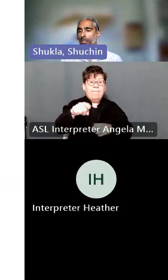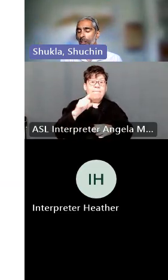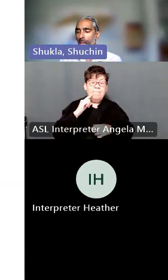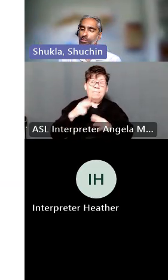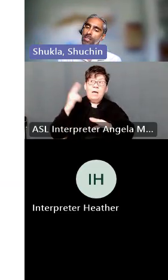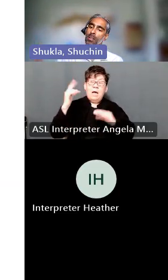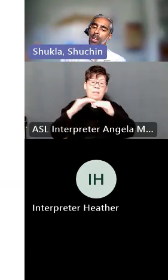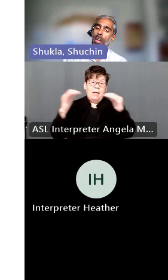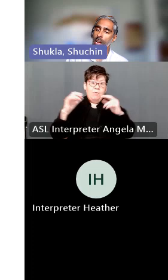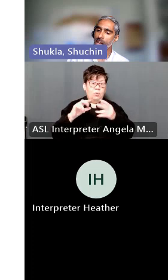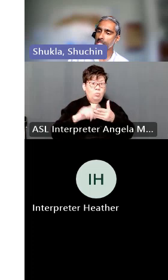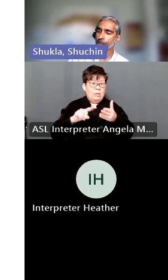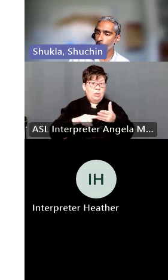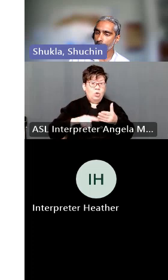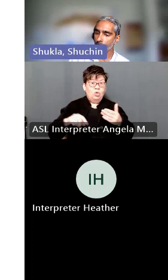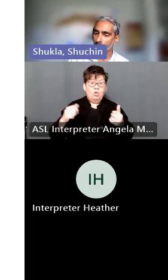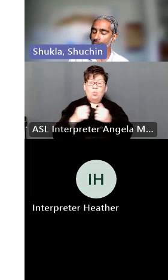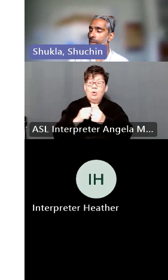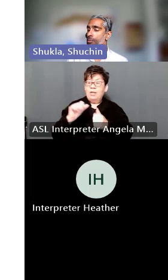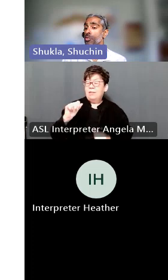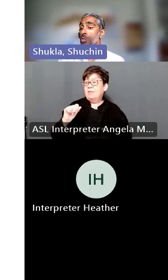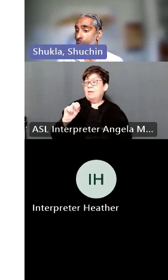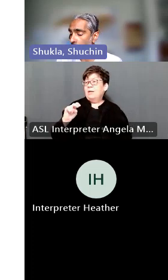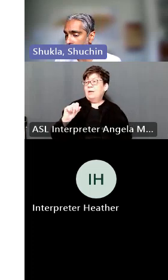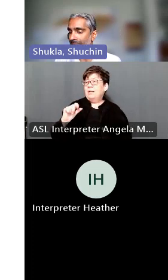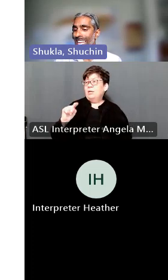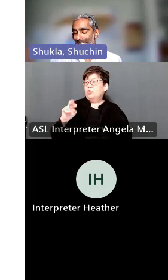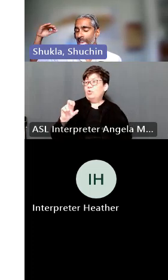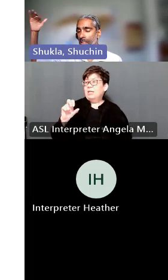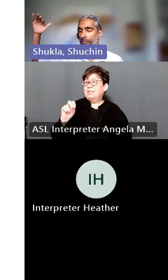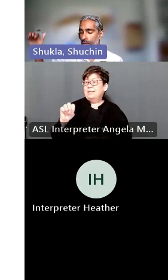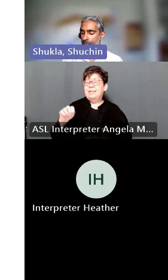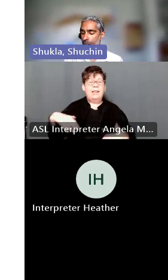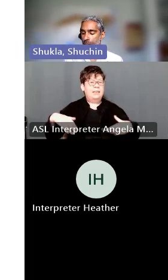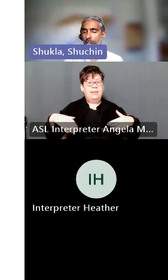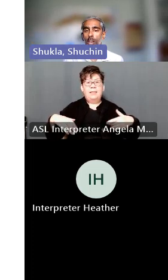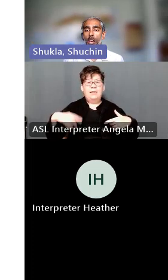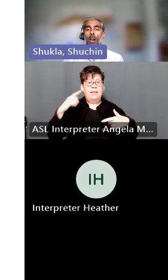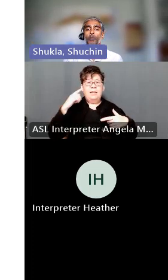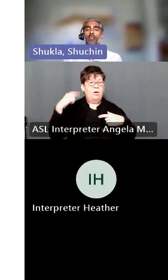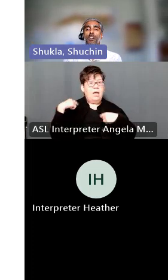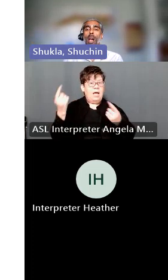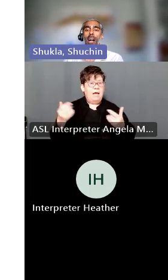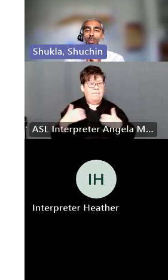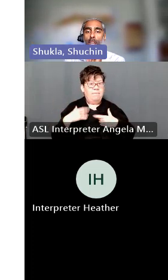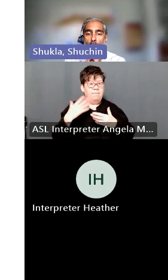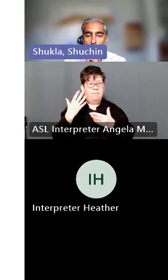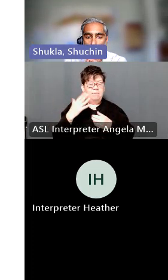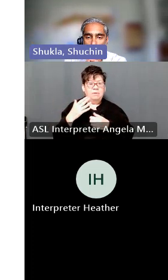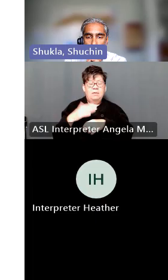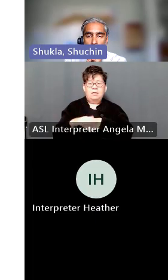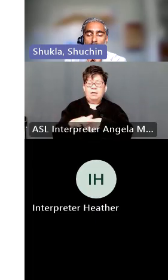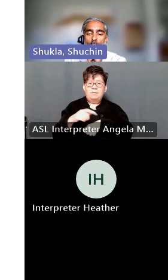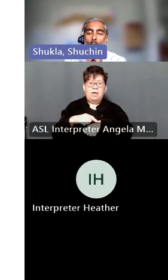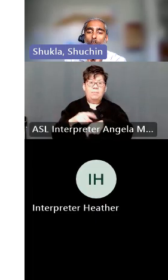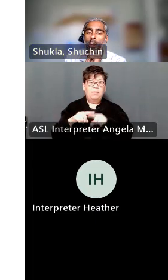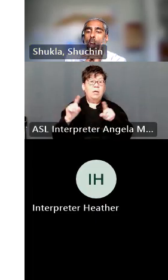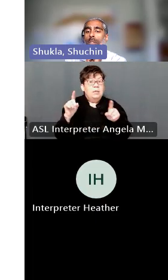research has not really been done on naltrexone because it hasn't been around long enough to do the trials to get to that level of research. But of the trials we